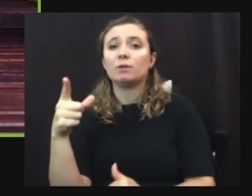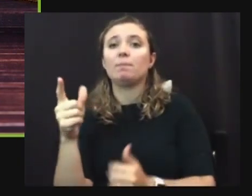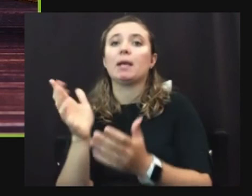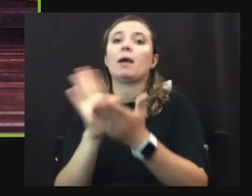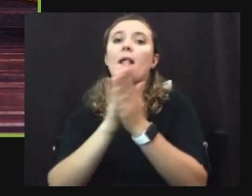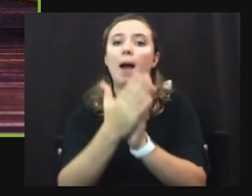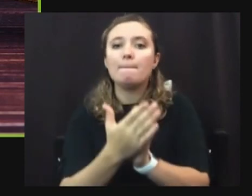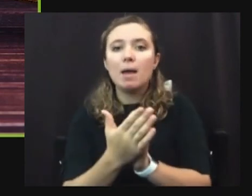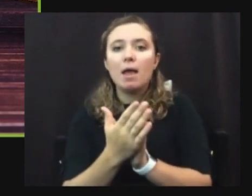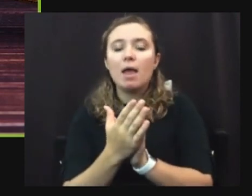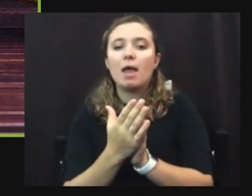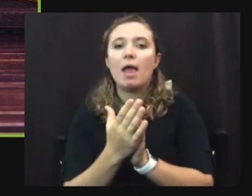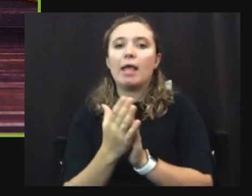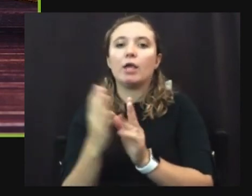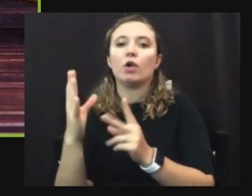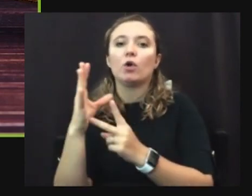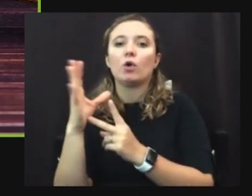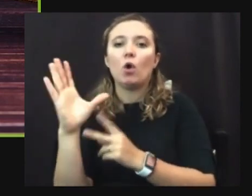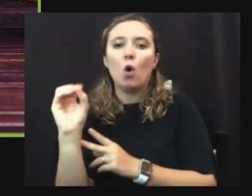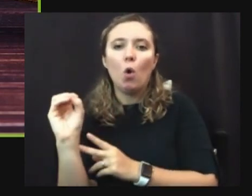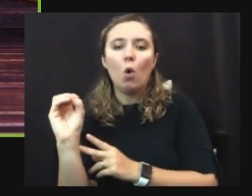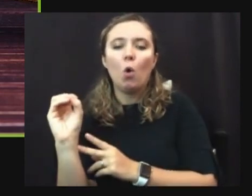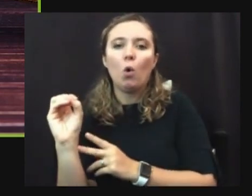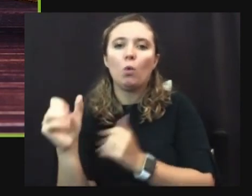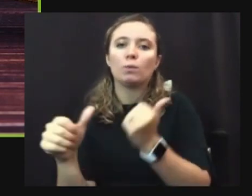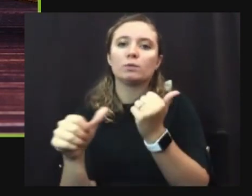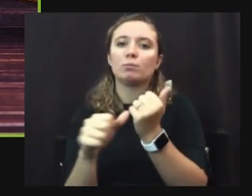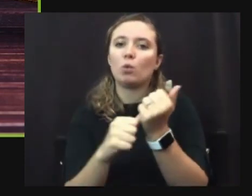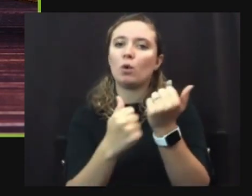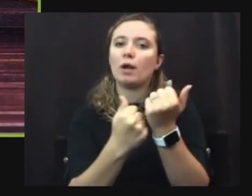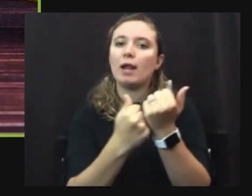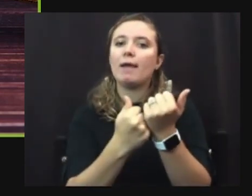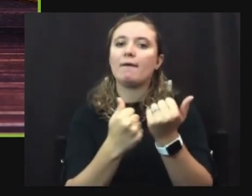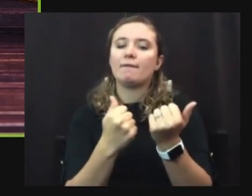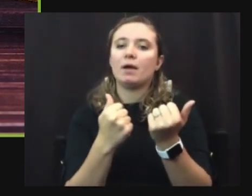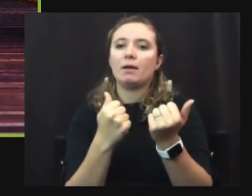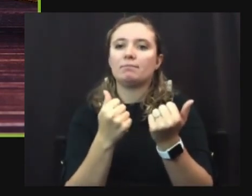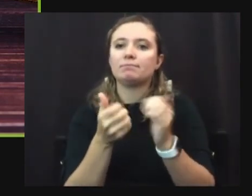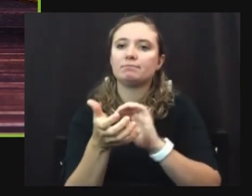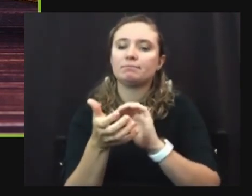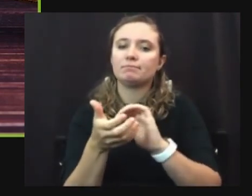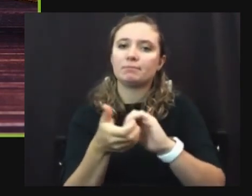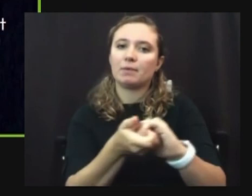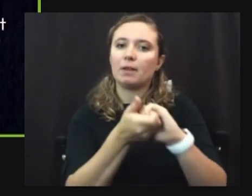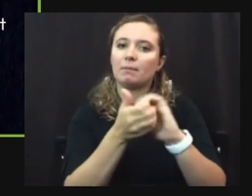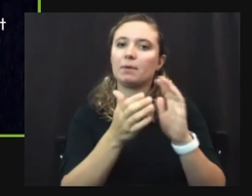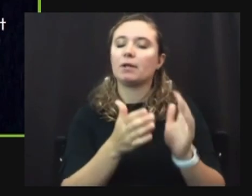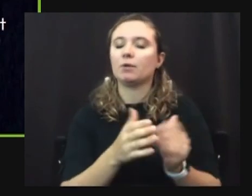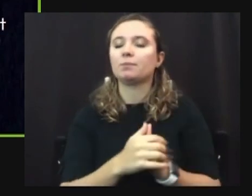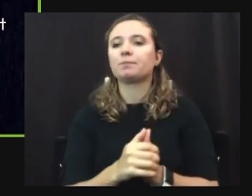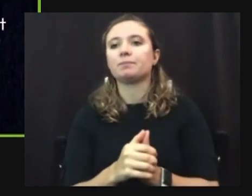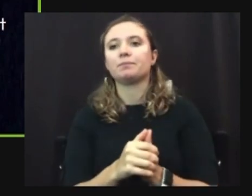And not just us, but other marginalized populations as well.